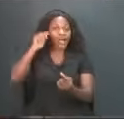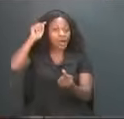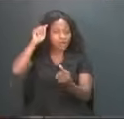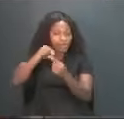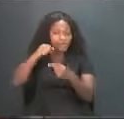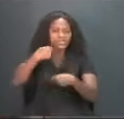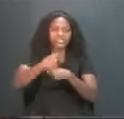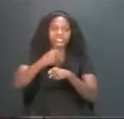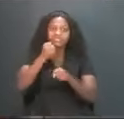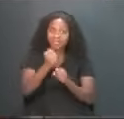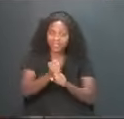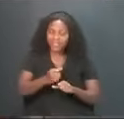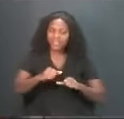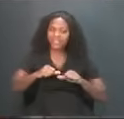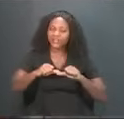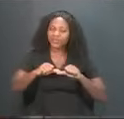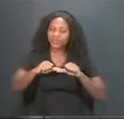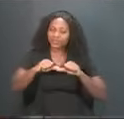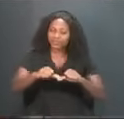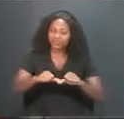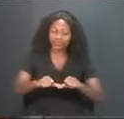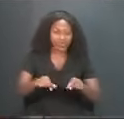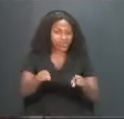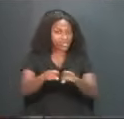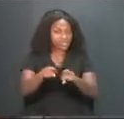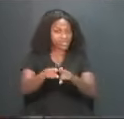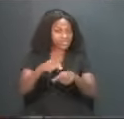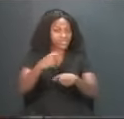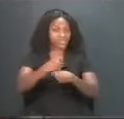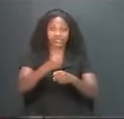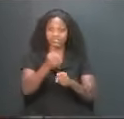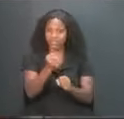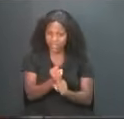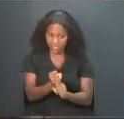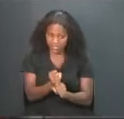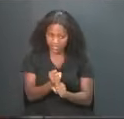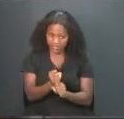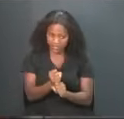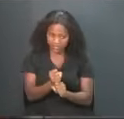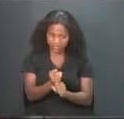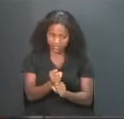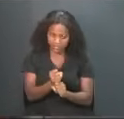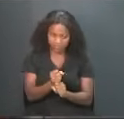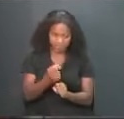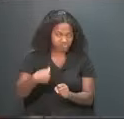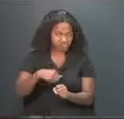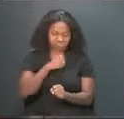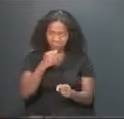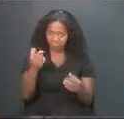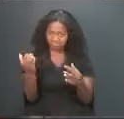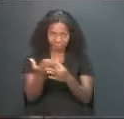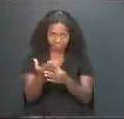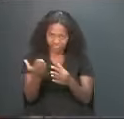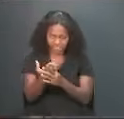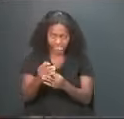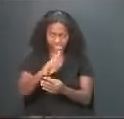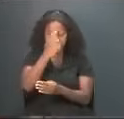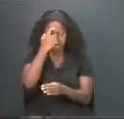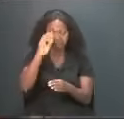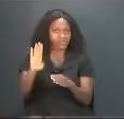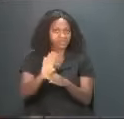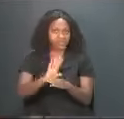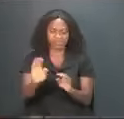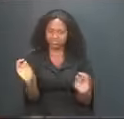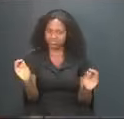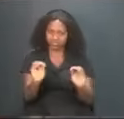and we will continue to make this point. We are not obstructing government business. Now,